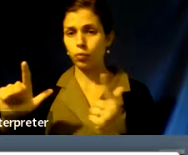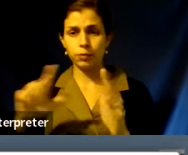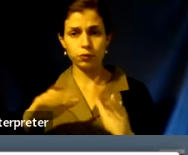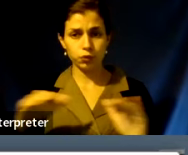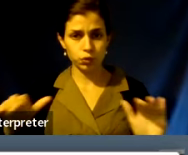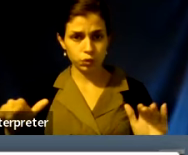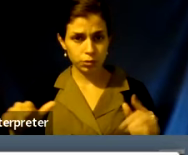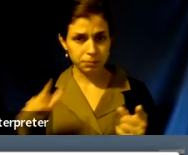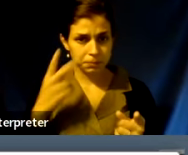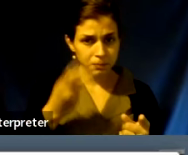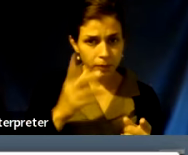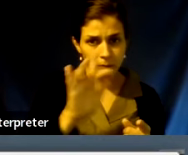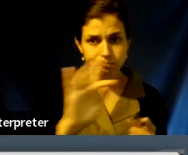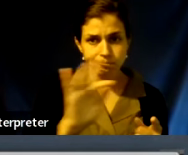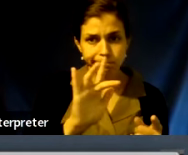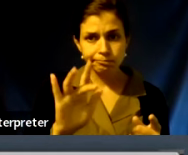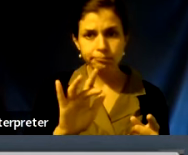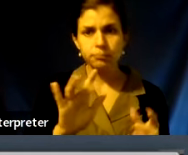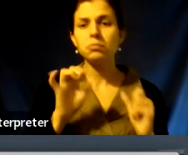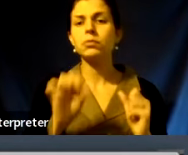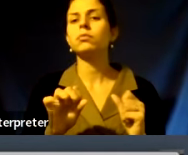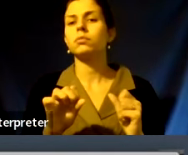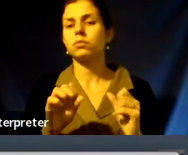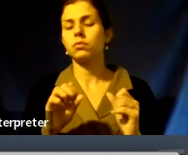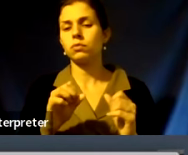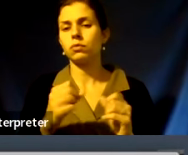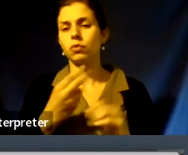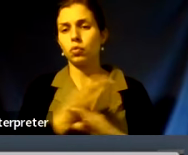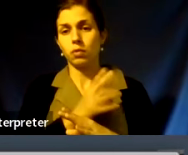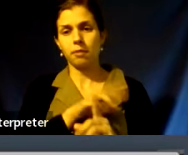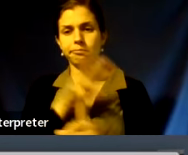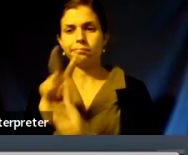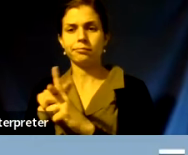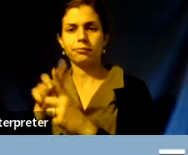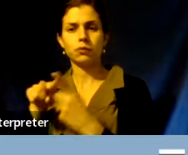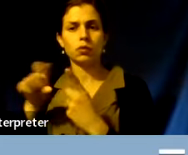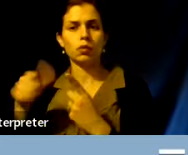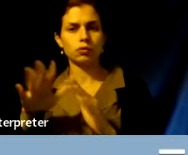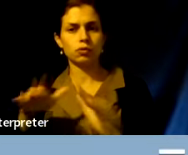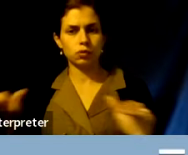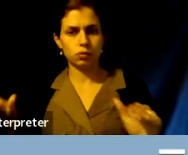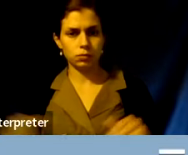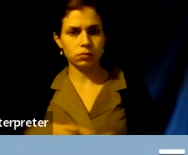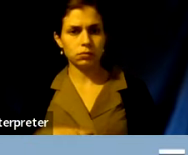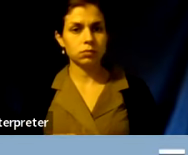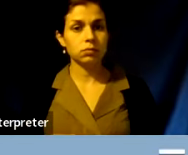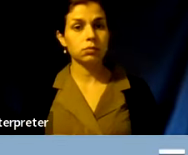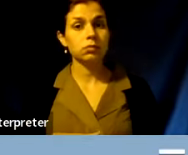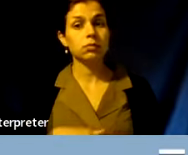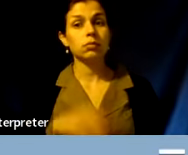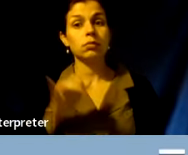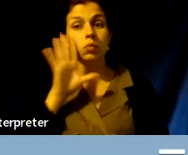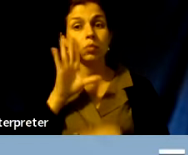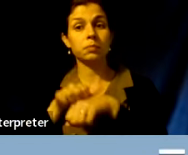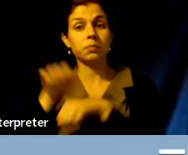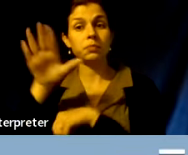once I am complete with that, I can click submit, and that will send the request to my